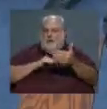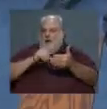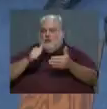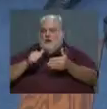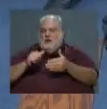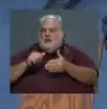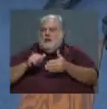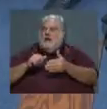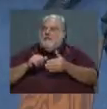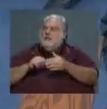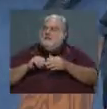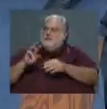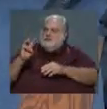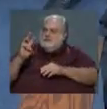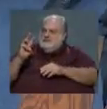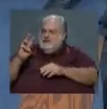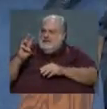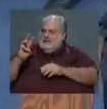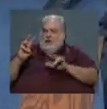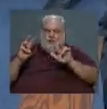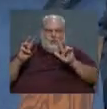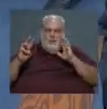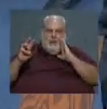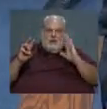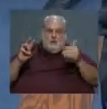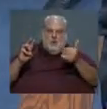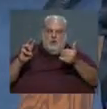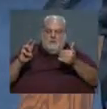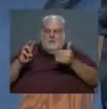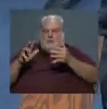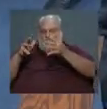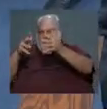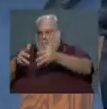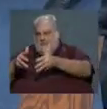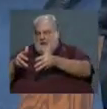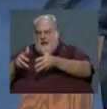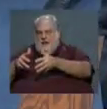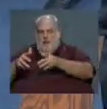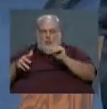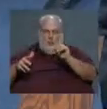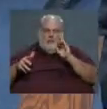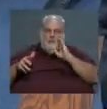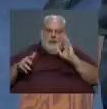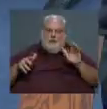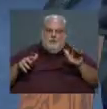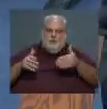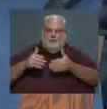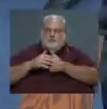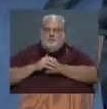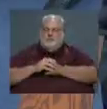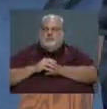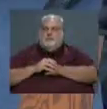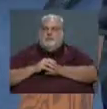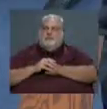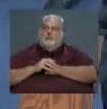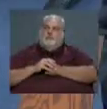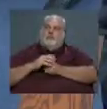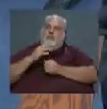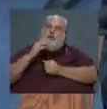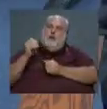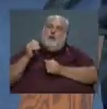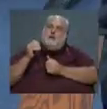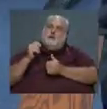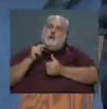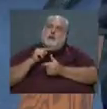six three-bedrooms, and the rest are one-bedrooms. And they have